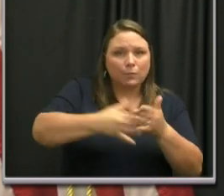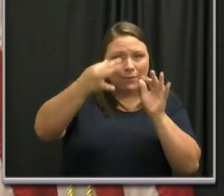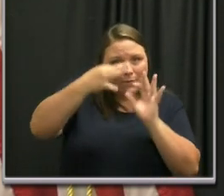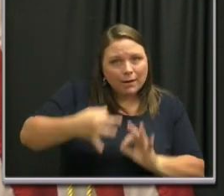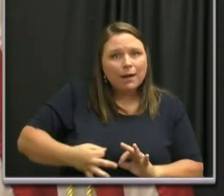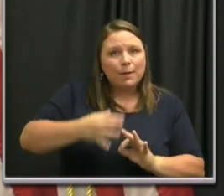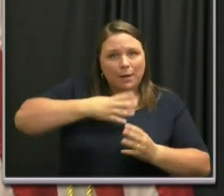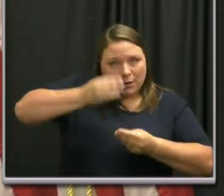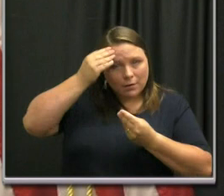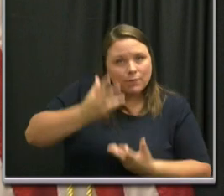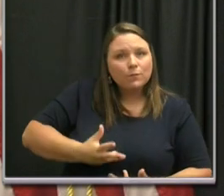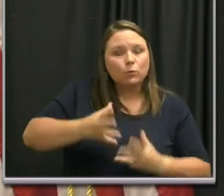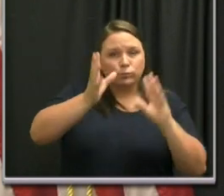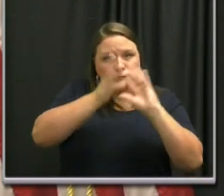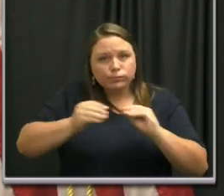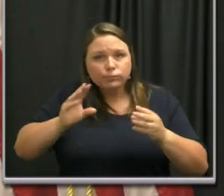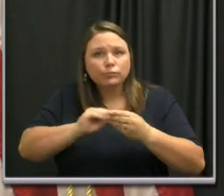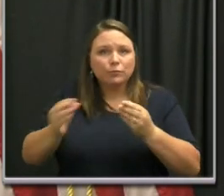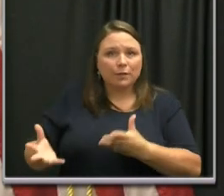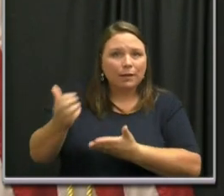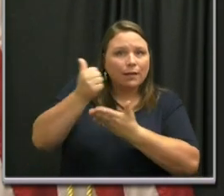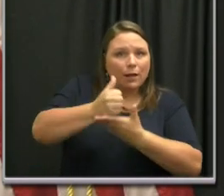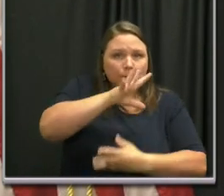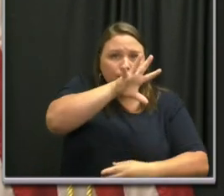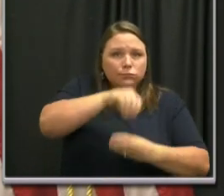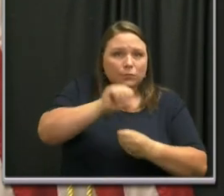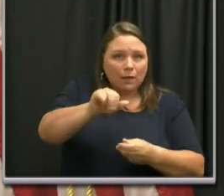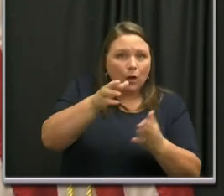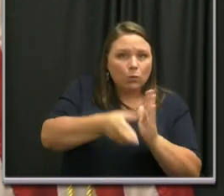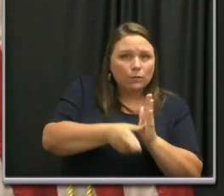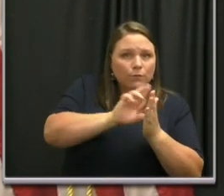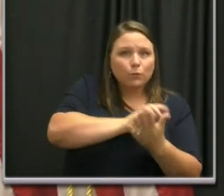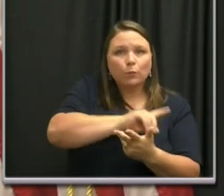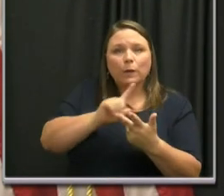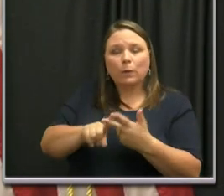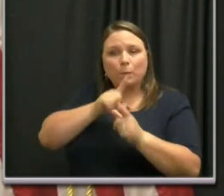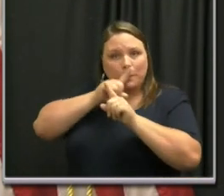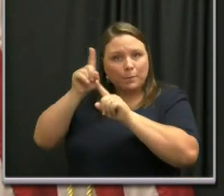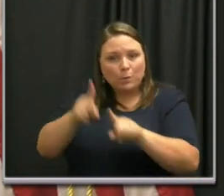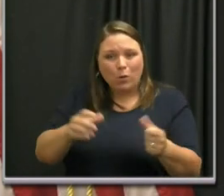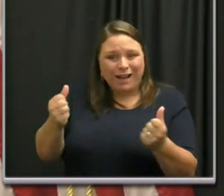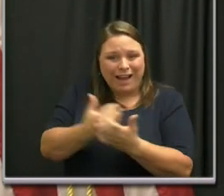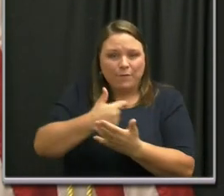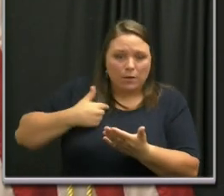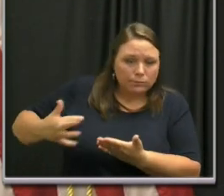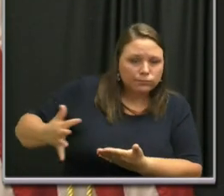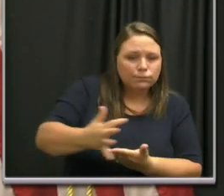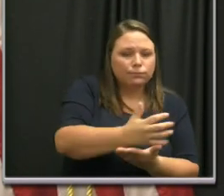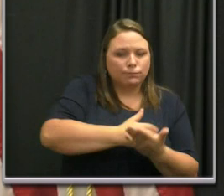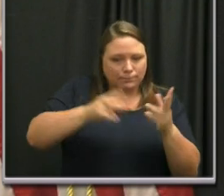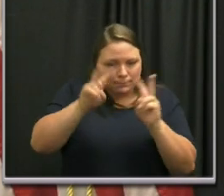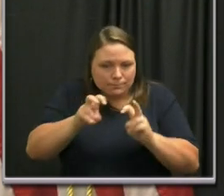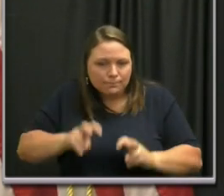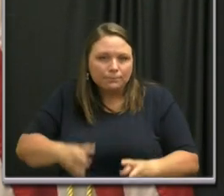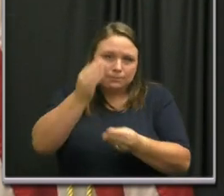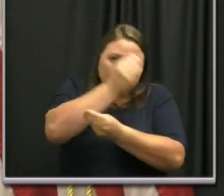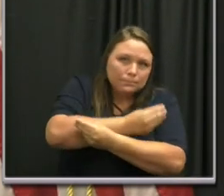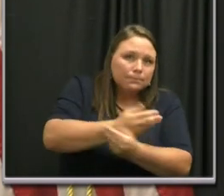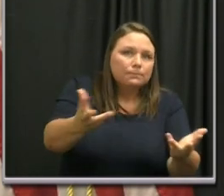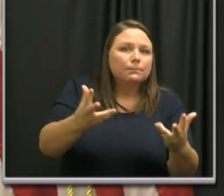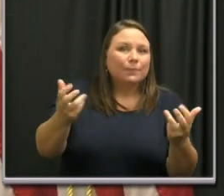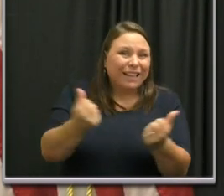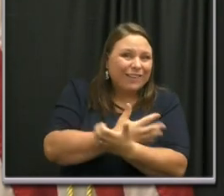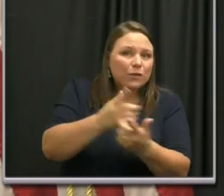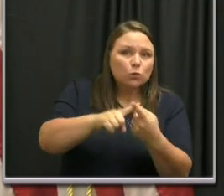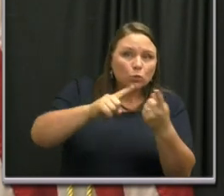and stories in your review, and report the findings of our review to the community and seek